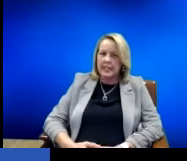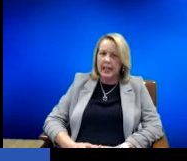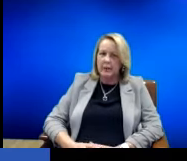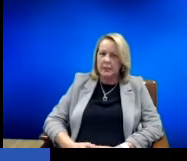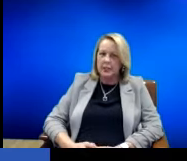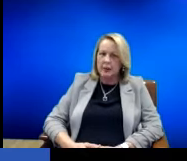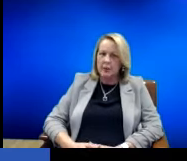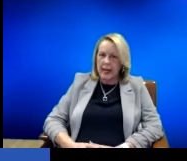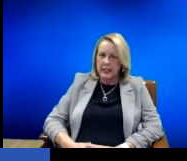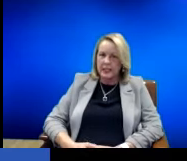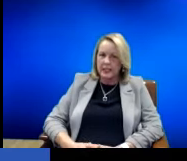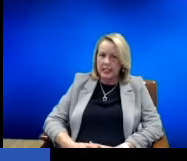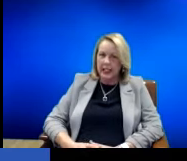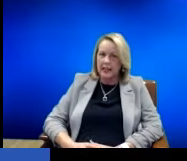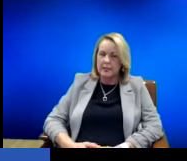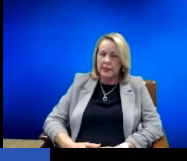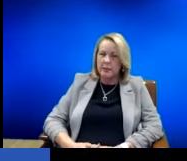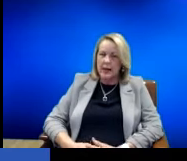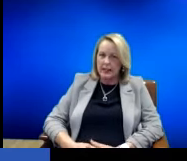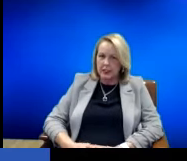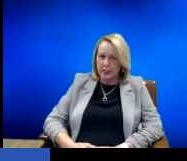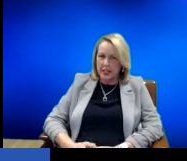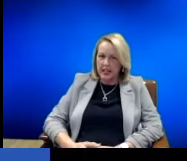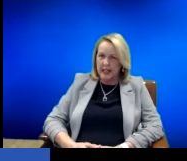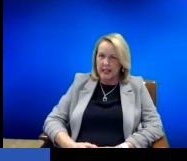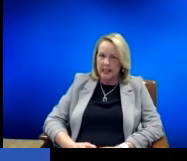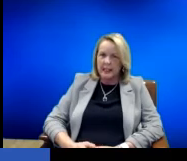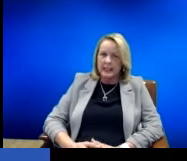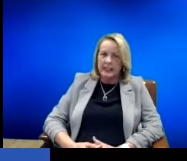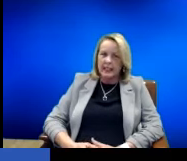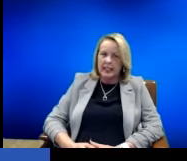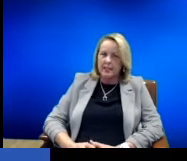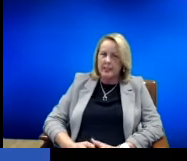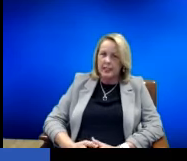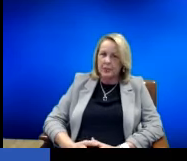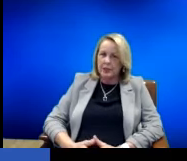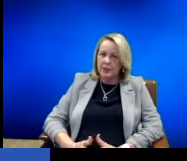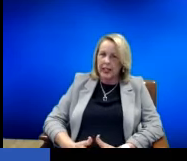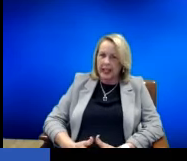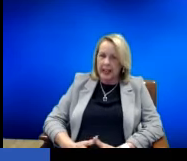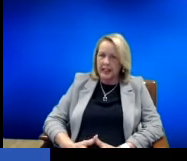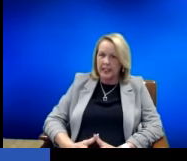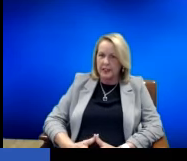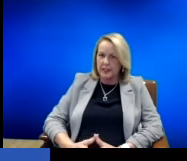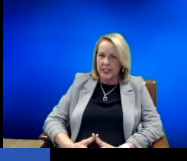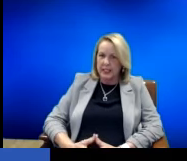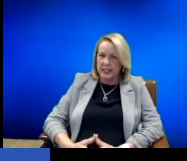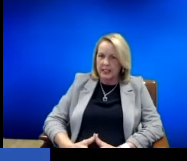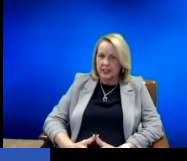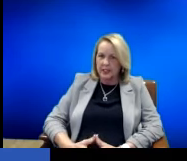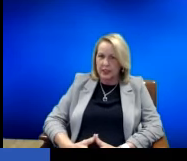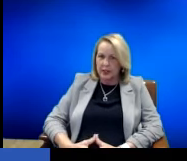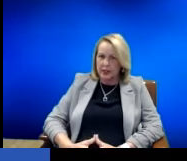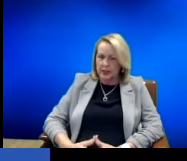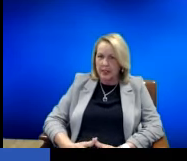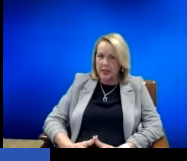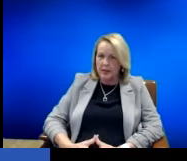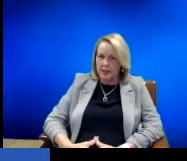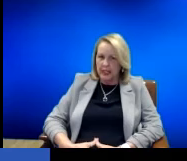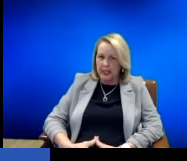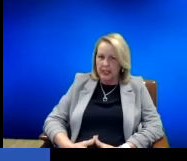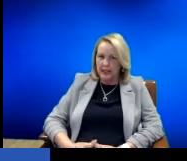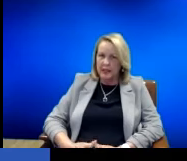can establish and manage an account for a minor child, an individual who cannot exercise signature